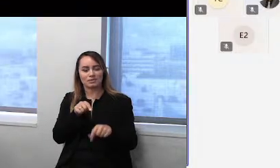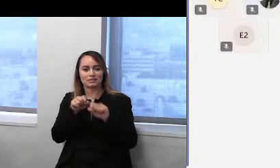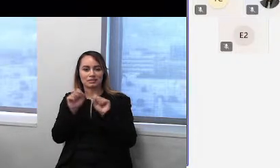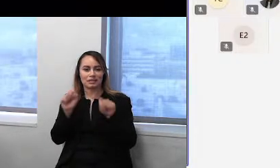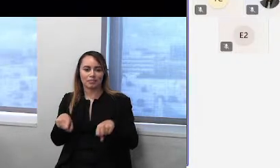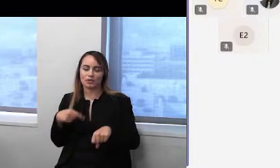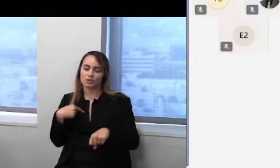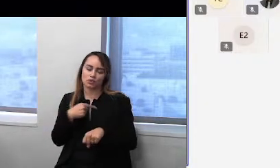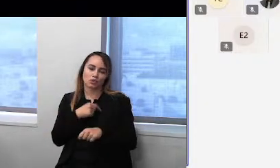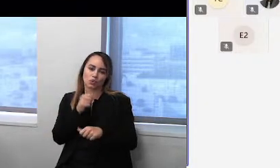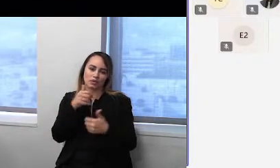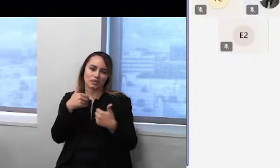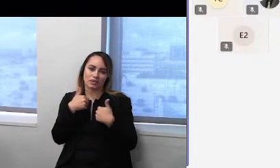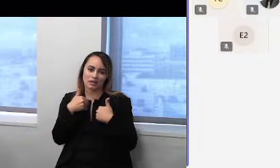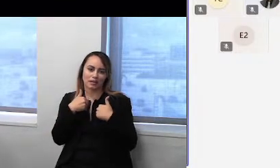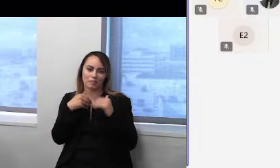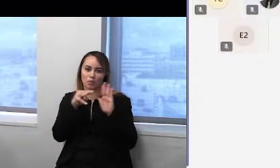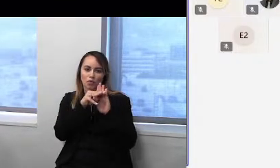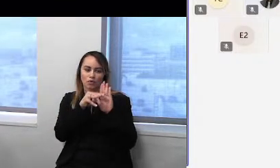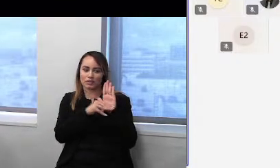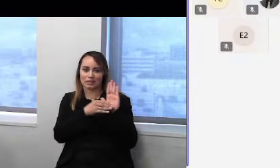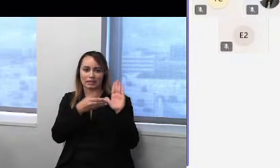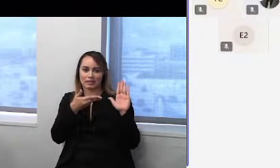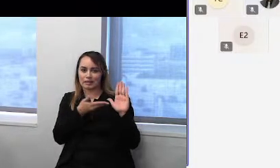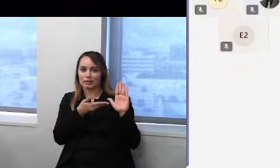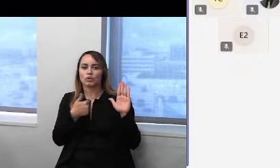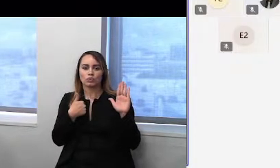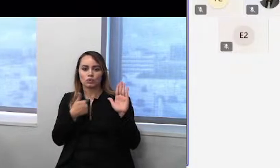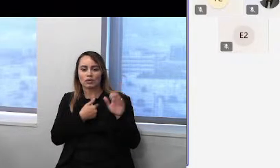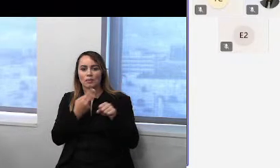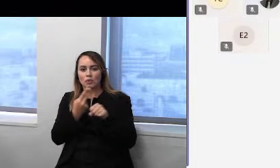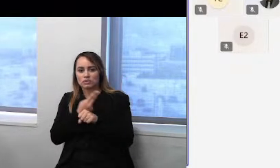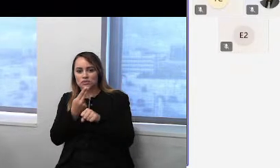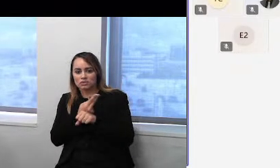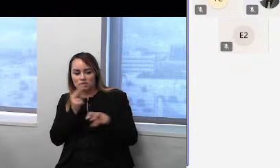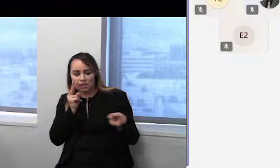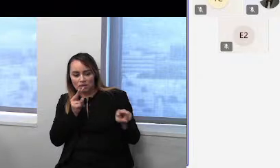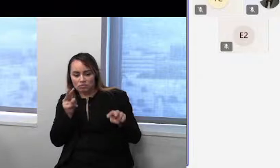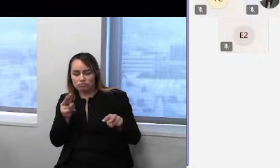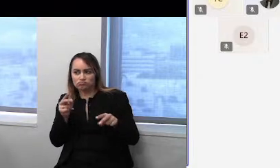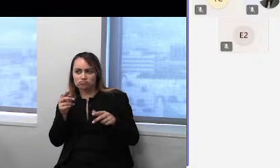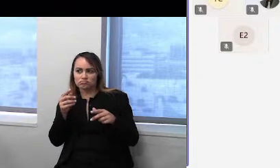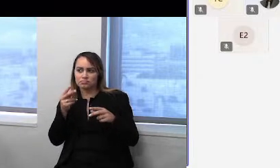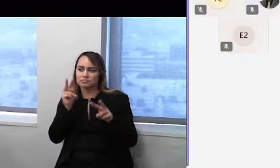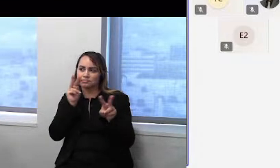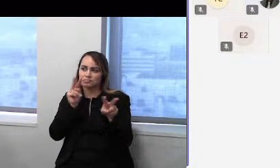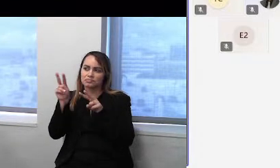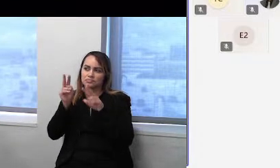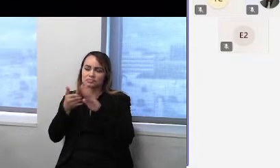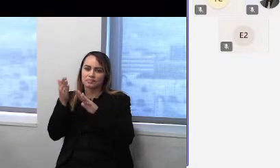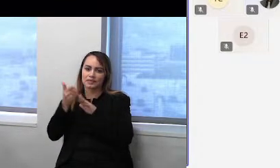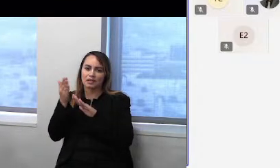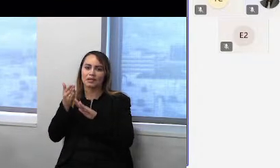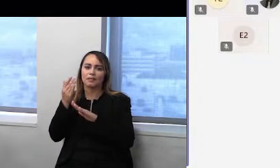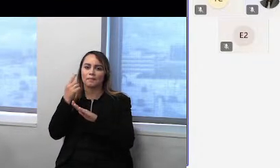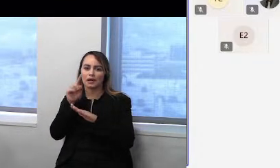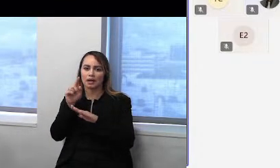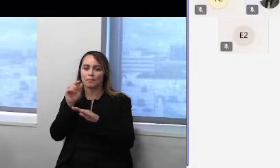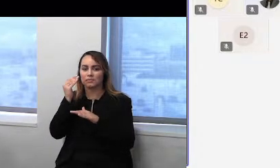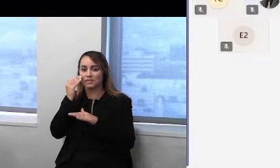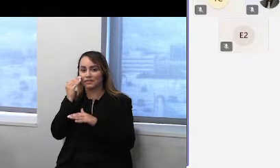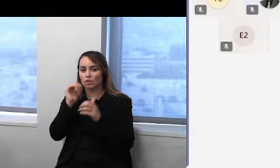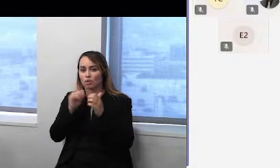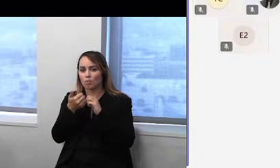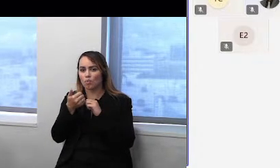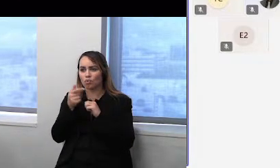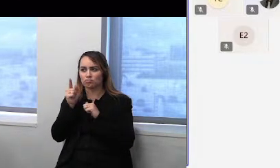generator operator to ensure we have that technical data to be able to appropriately determine how the system behaves when you actually have